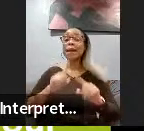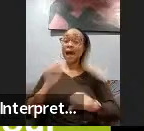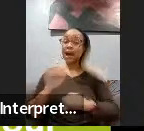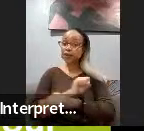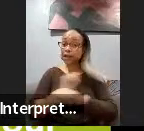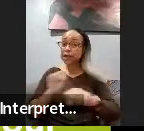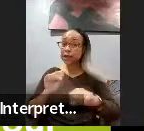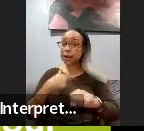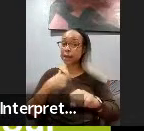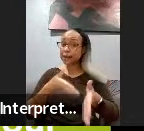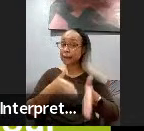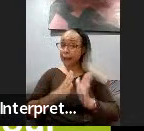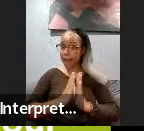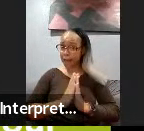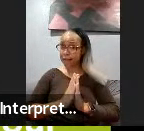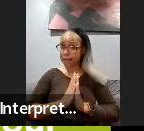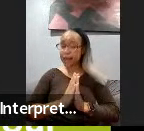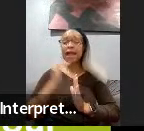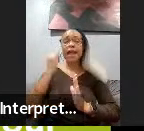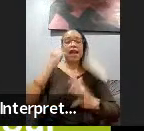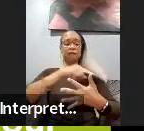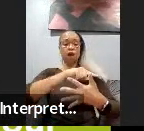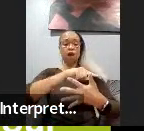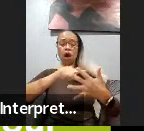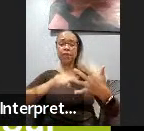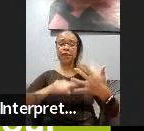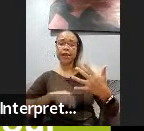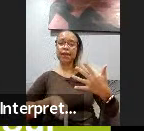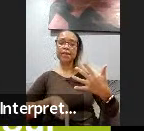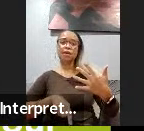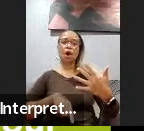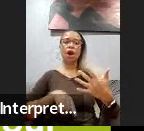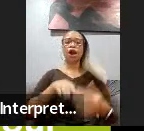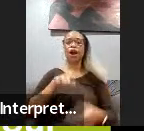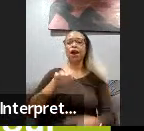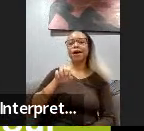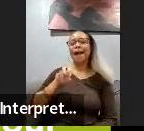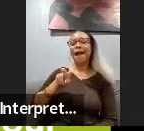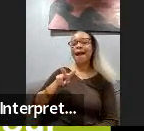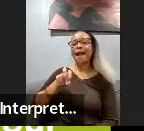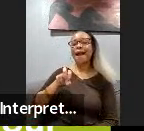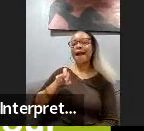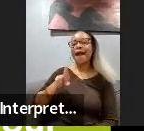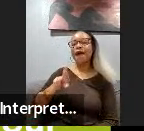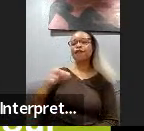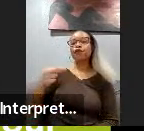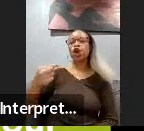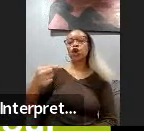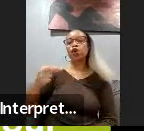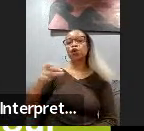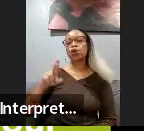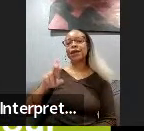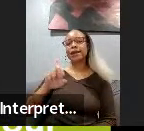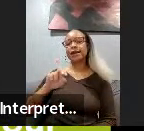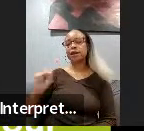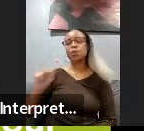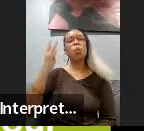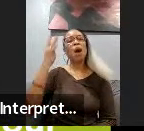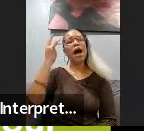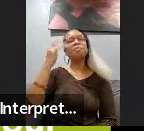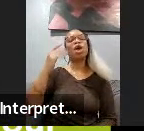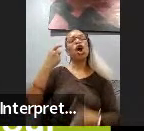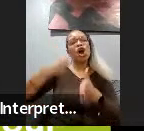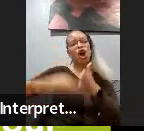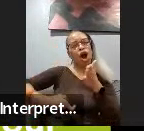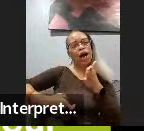you is whether or not these are all evergreen because of this concept of cost and how cost is actually